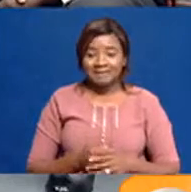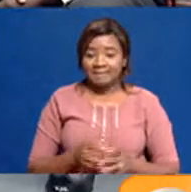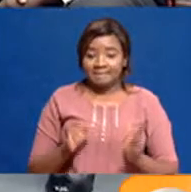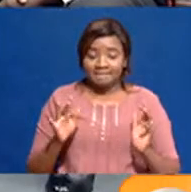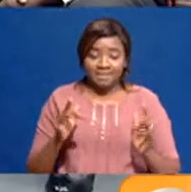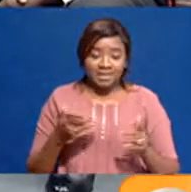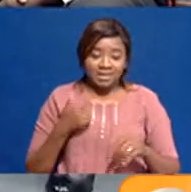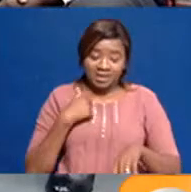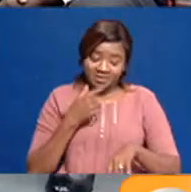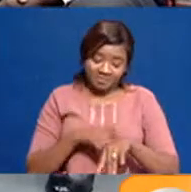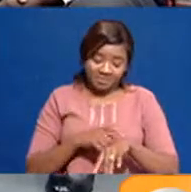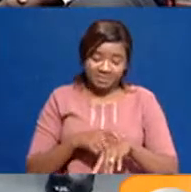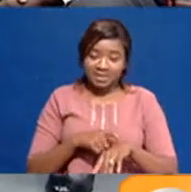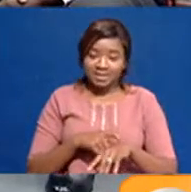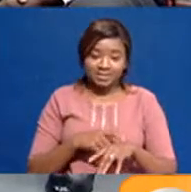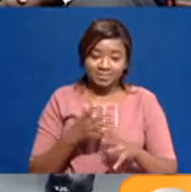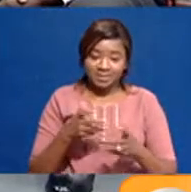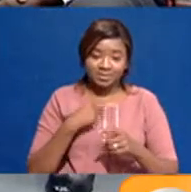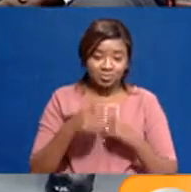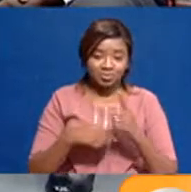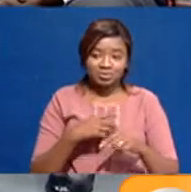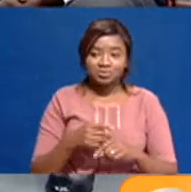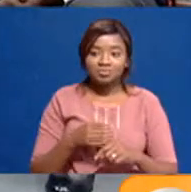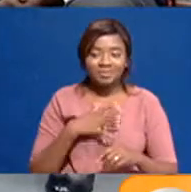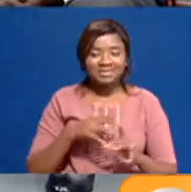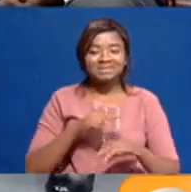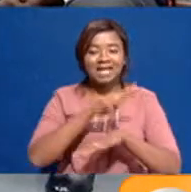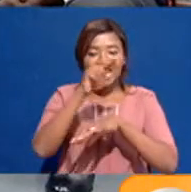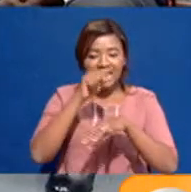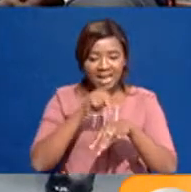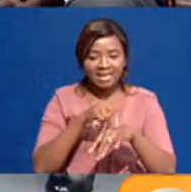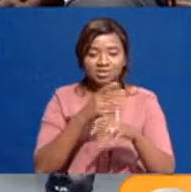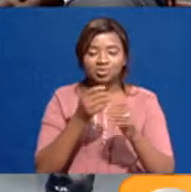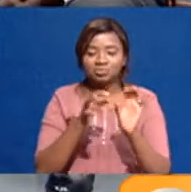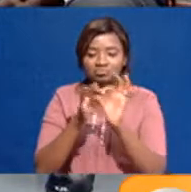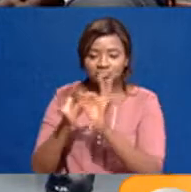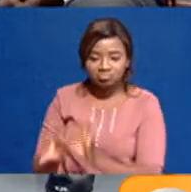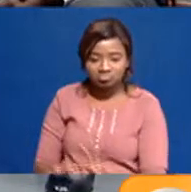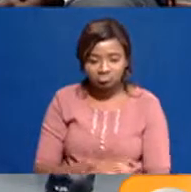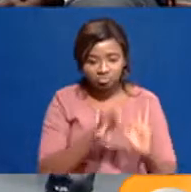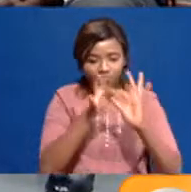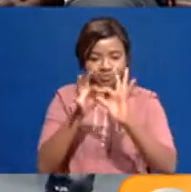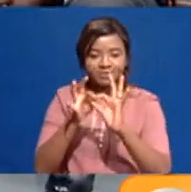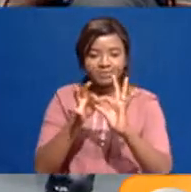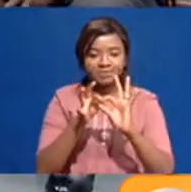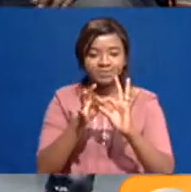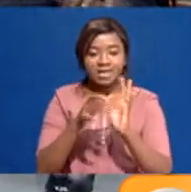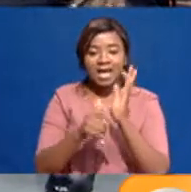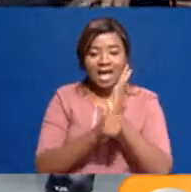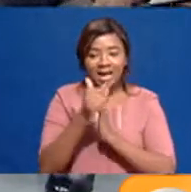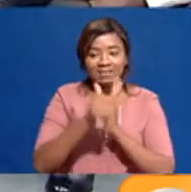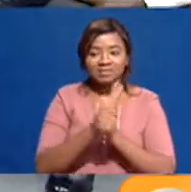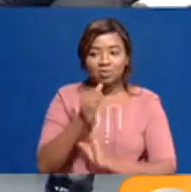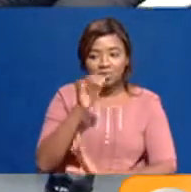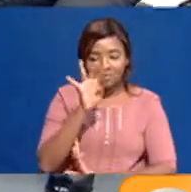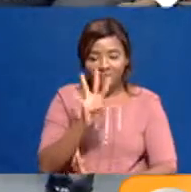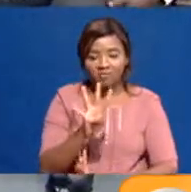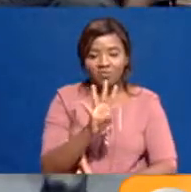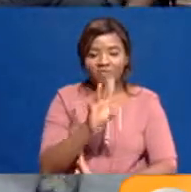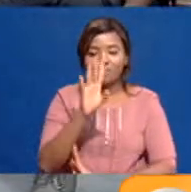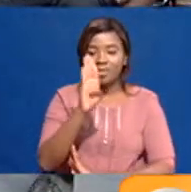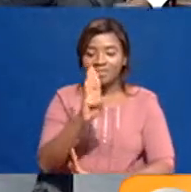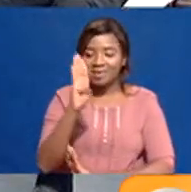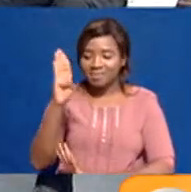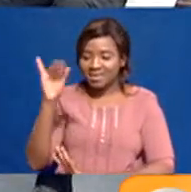way to go, gentlemen. Nationhood. Nationhood. We've got to get, that's why that Article 4 of the